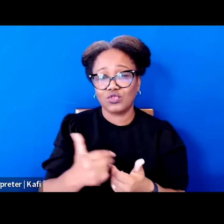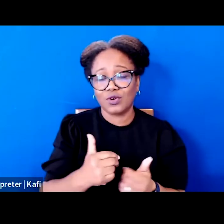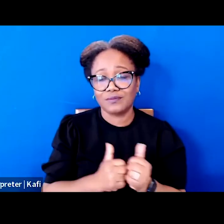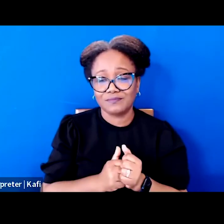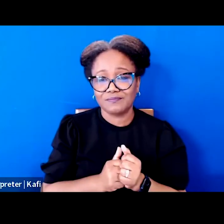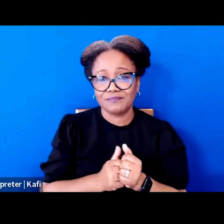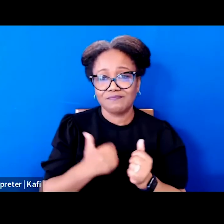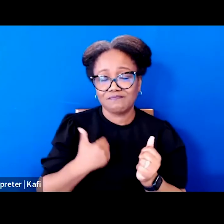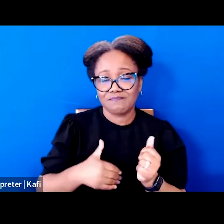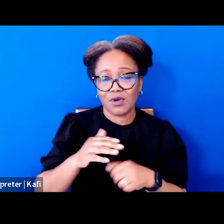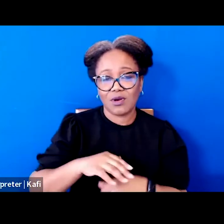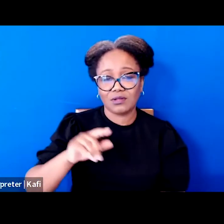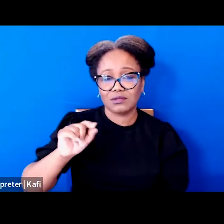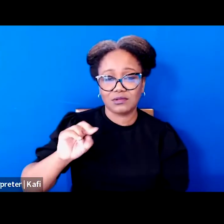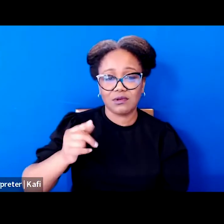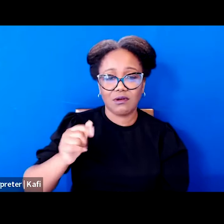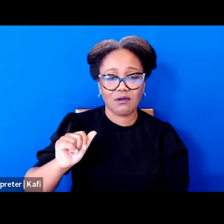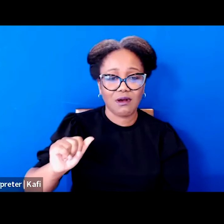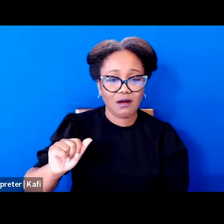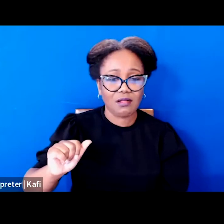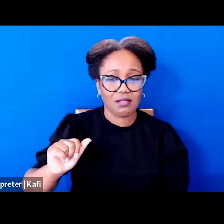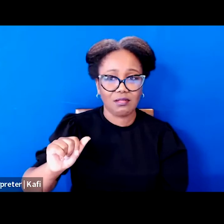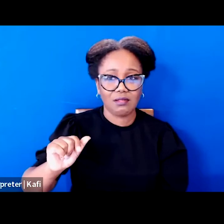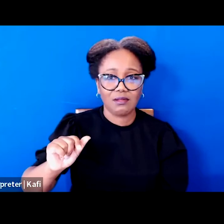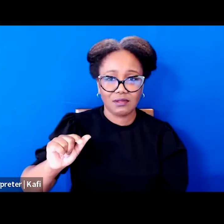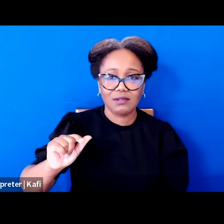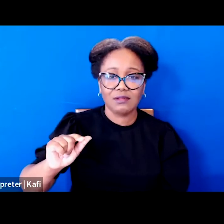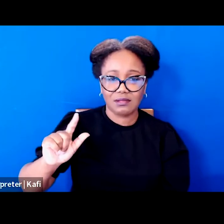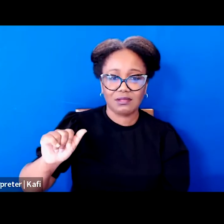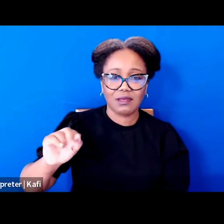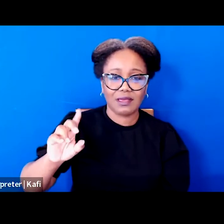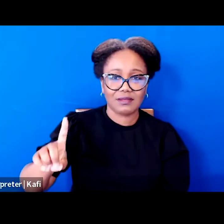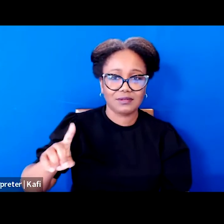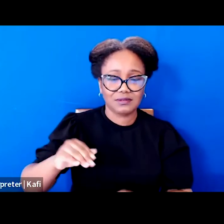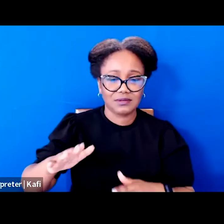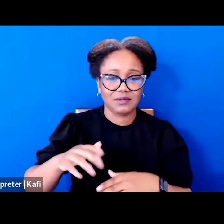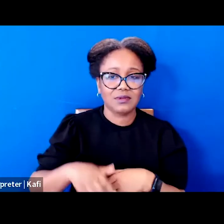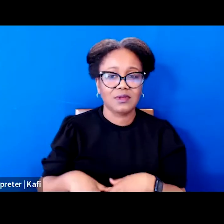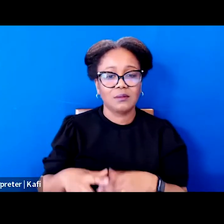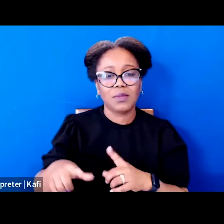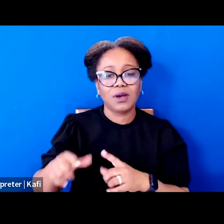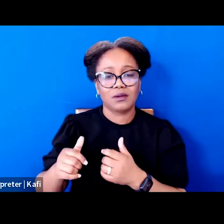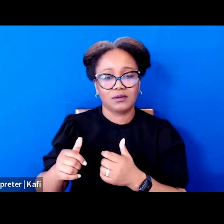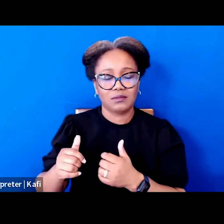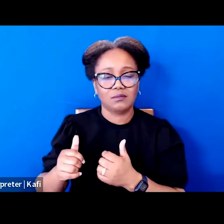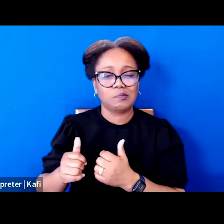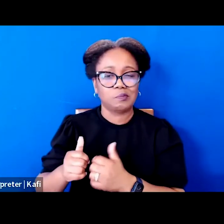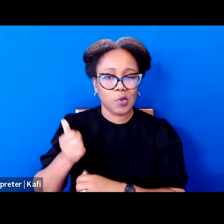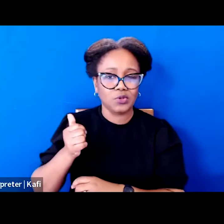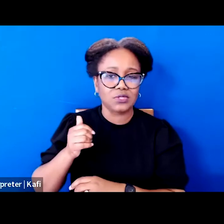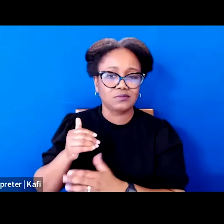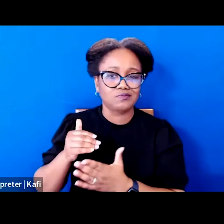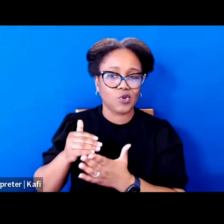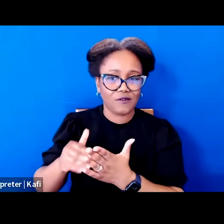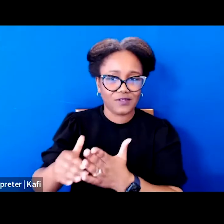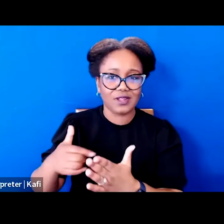land in Los Angeles, but traditionally and historically, I am on Chochenyo land in Oakland, California, where I was born and